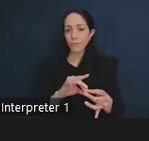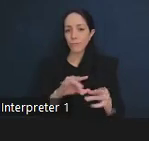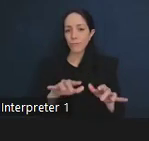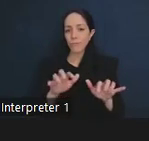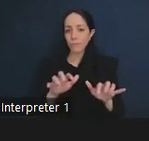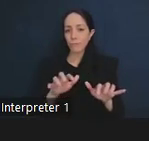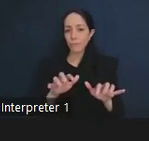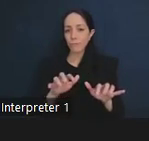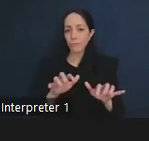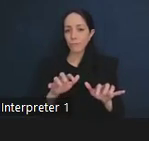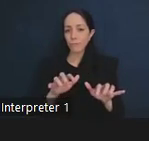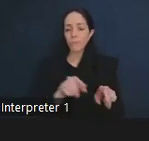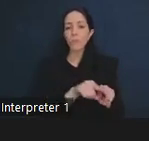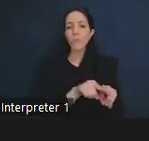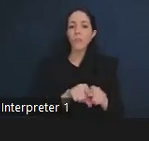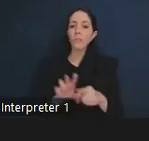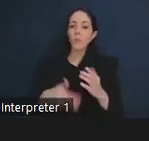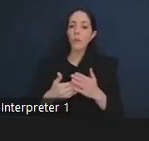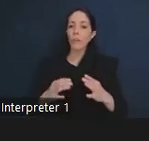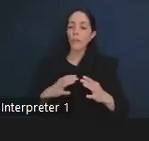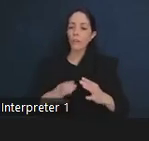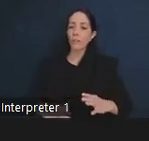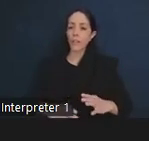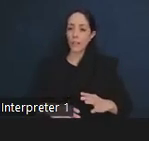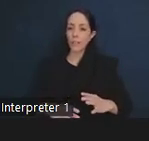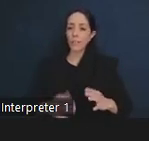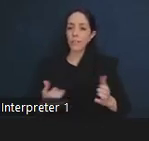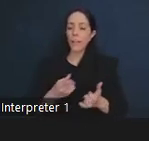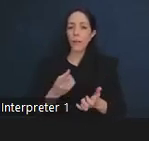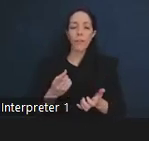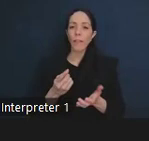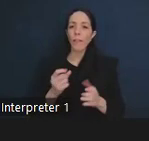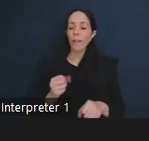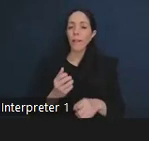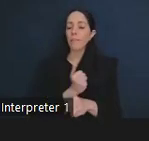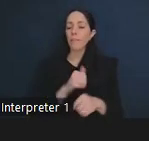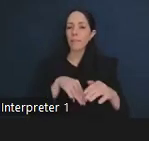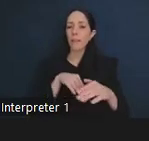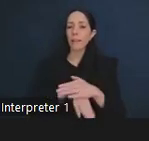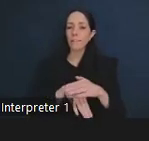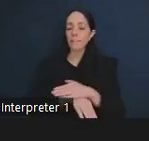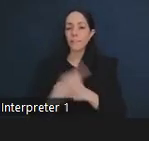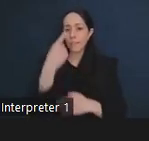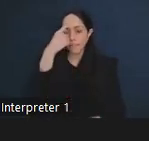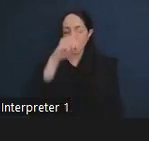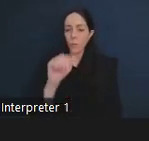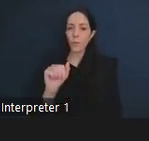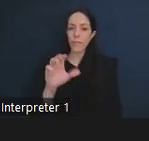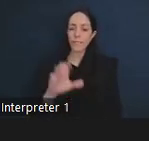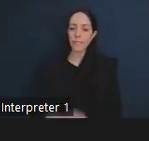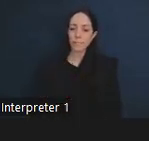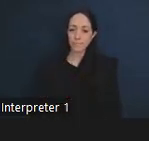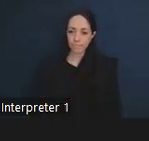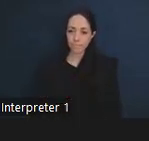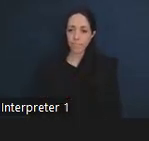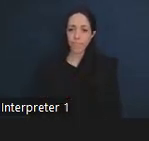and also all of our clients who are going to be able to really get the access they need for air conditioners and such that we